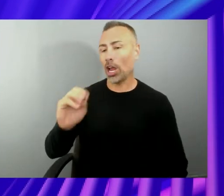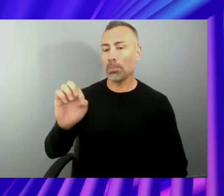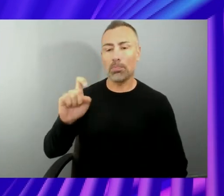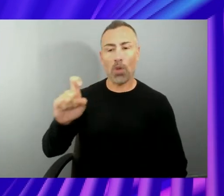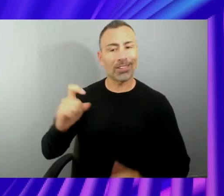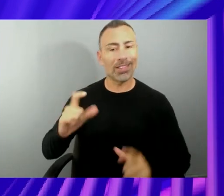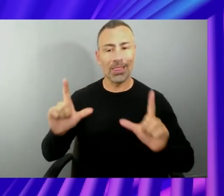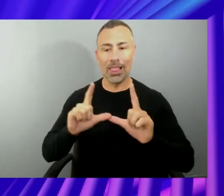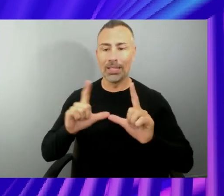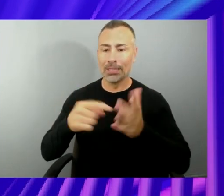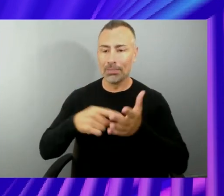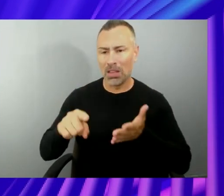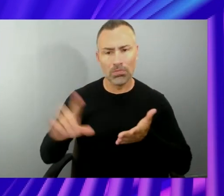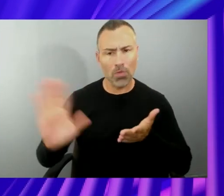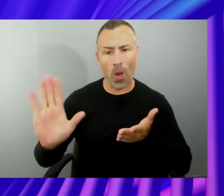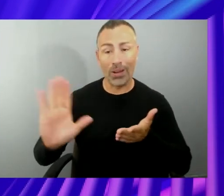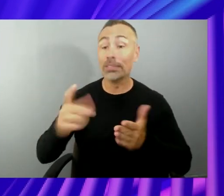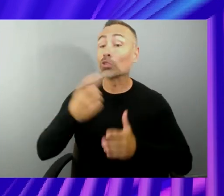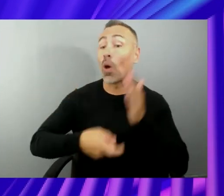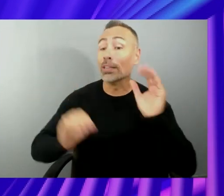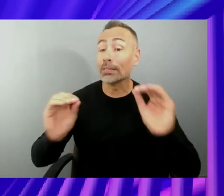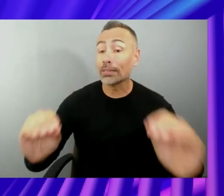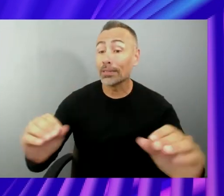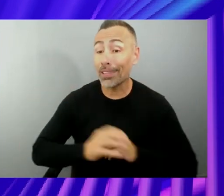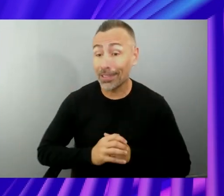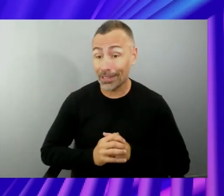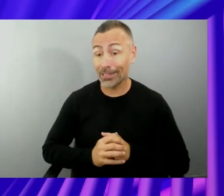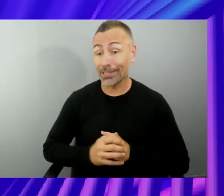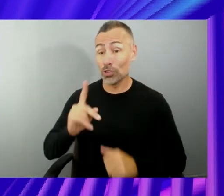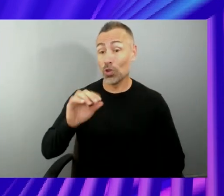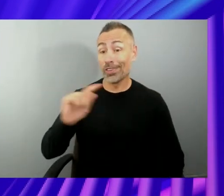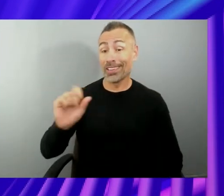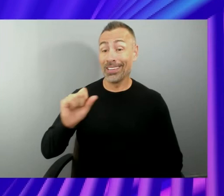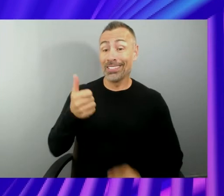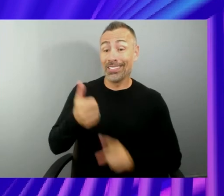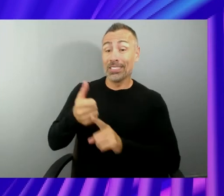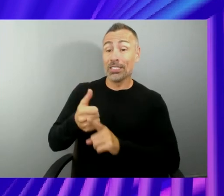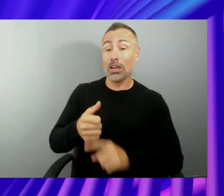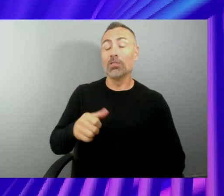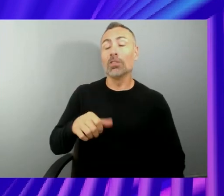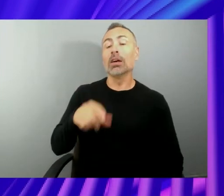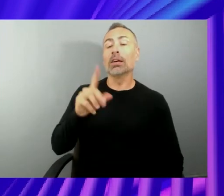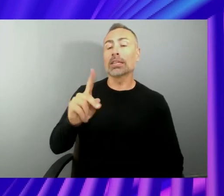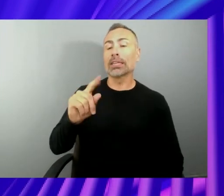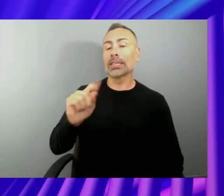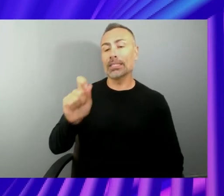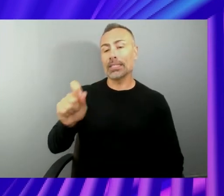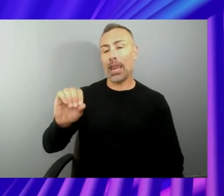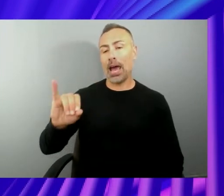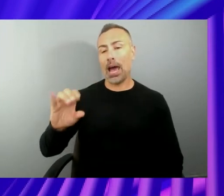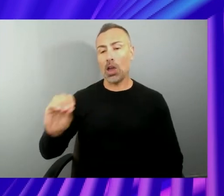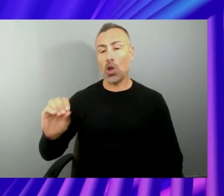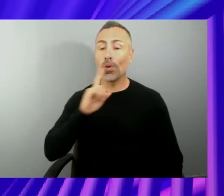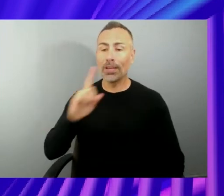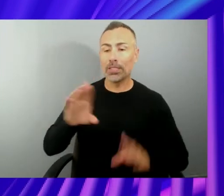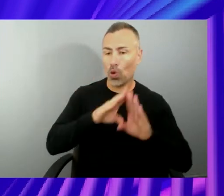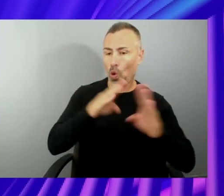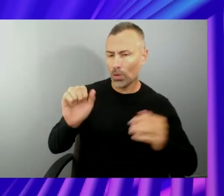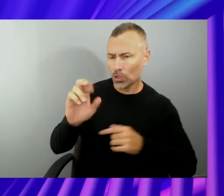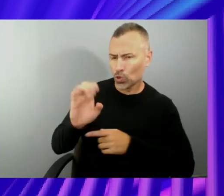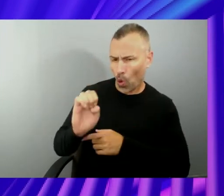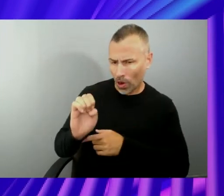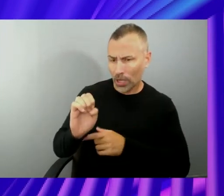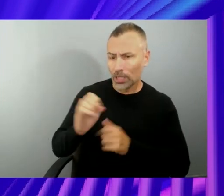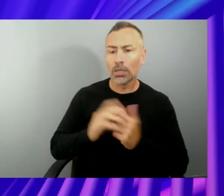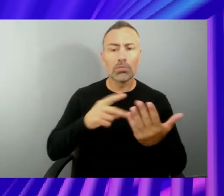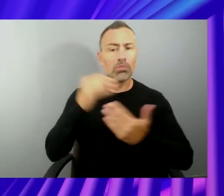So Kix itself is kix.io is an open source project, and the IDE plugin itself is also